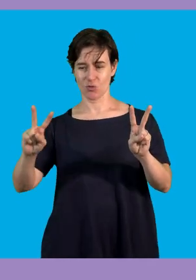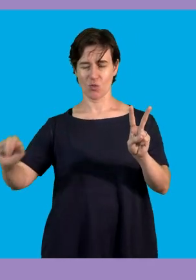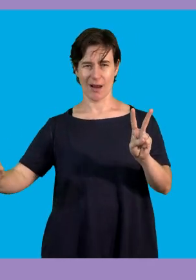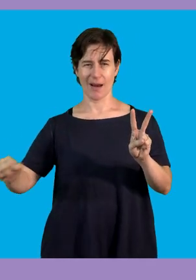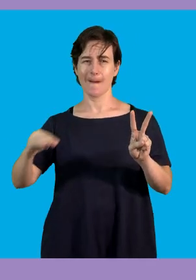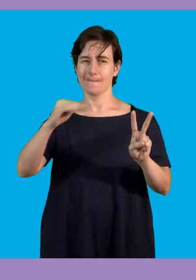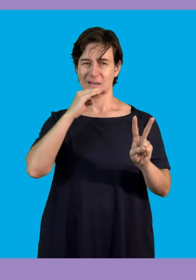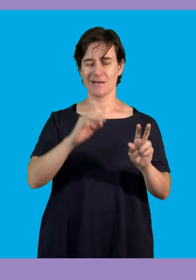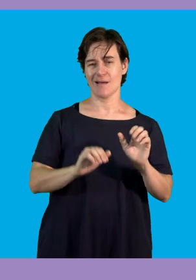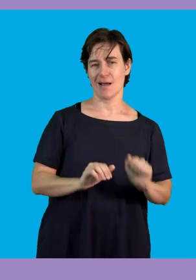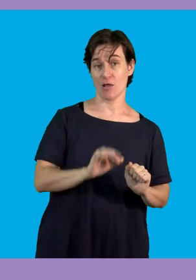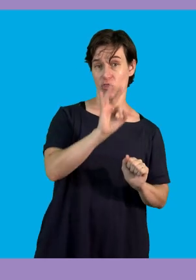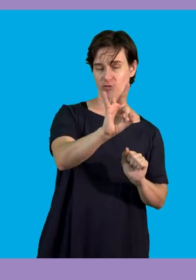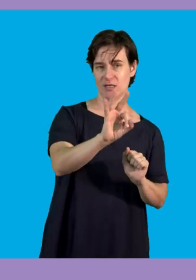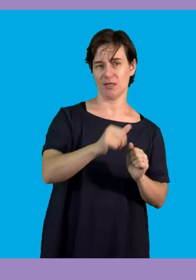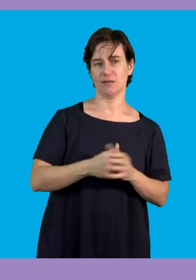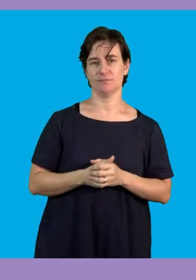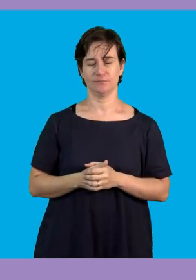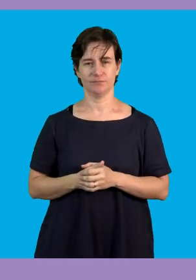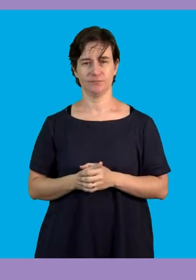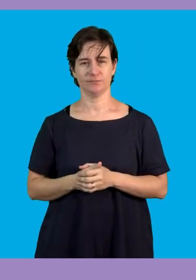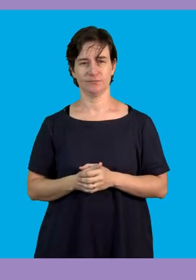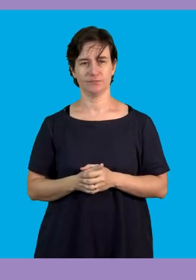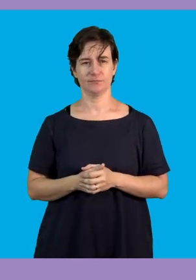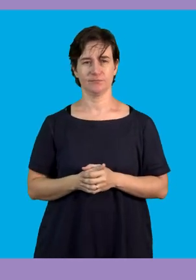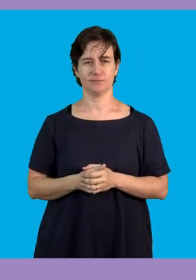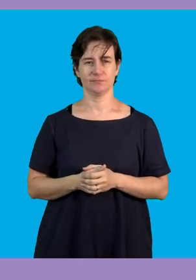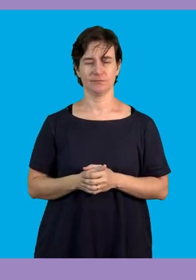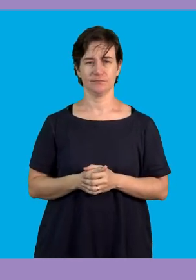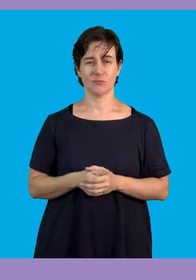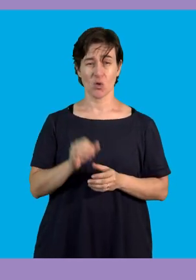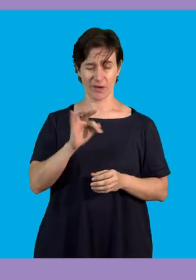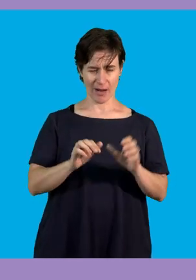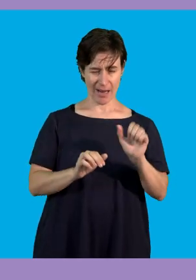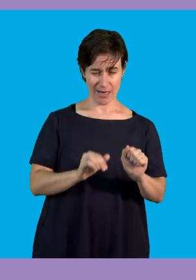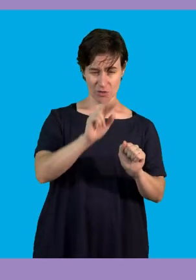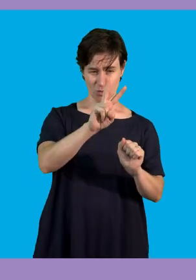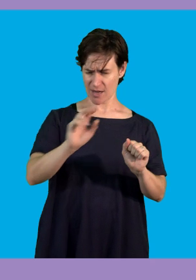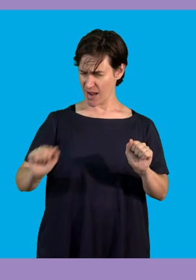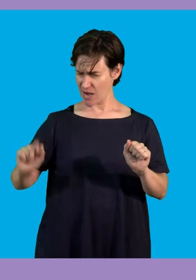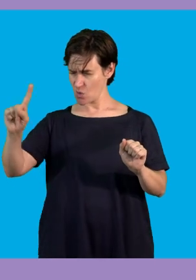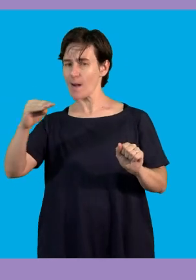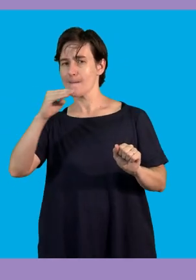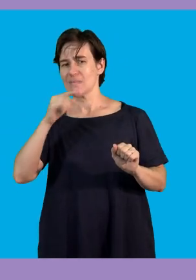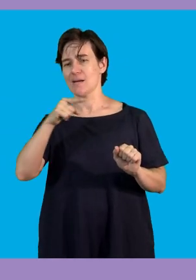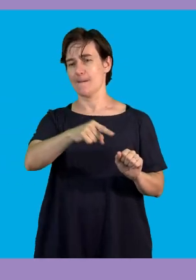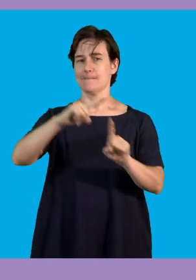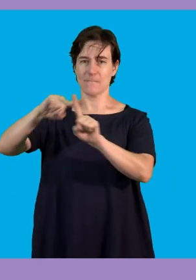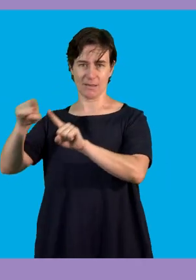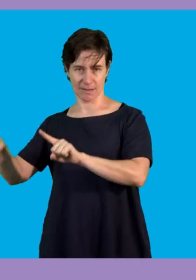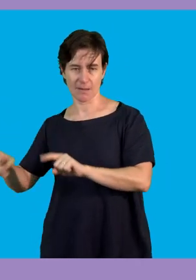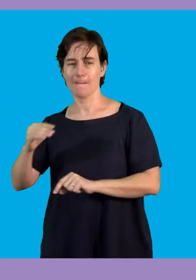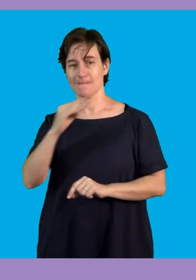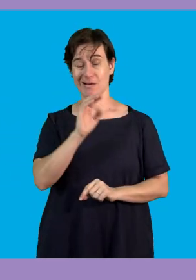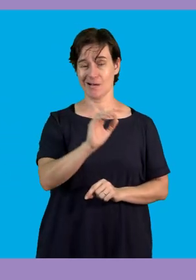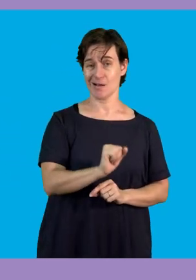multiply exponents, when we multiply the bases that are similar, we add the exponents. So it would be